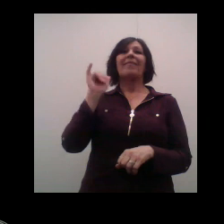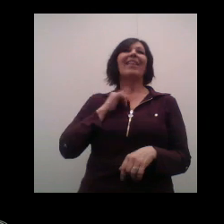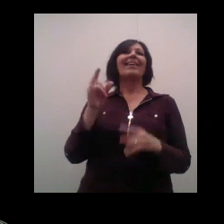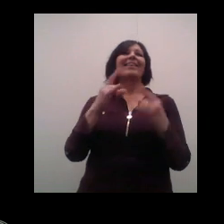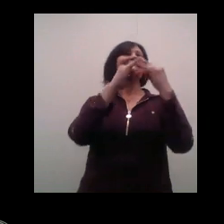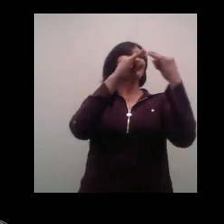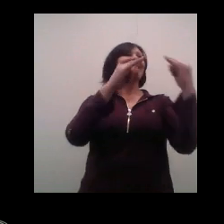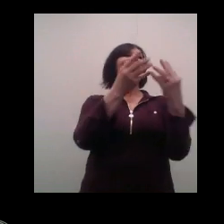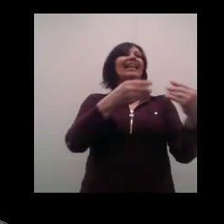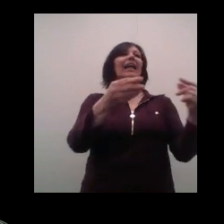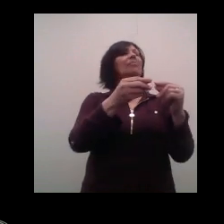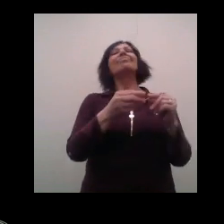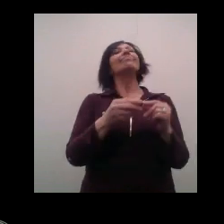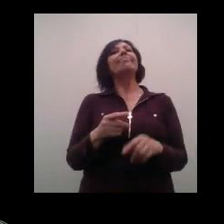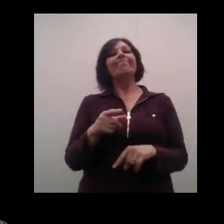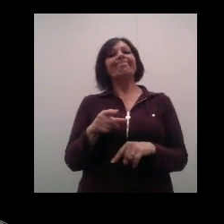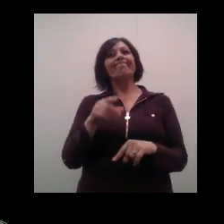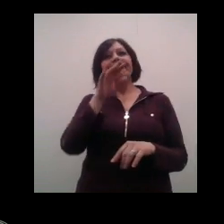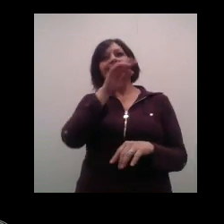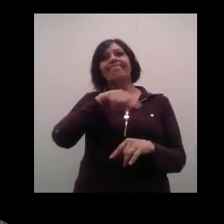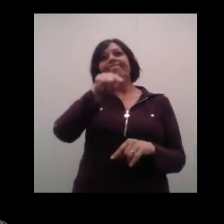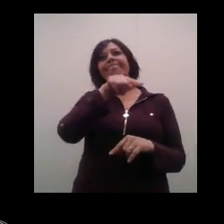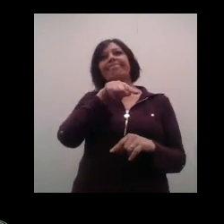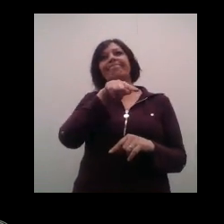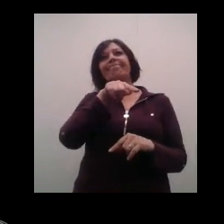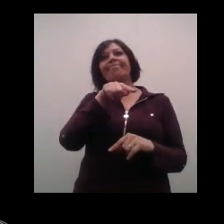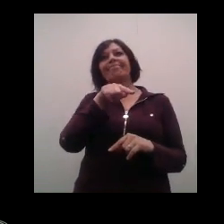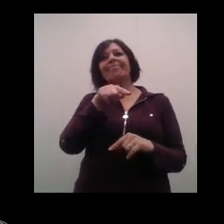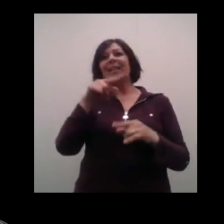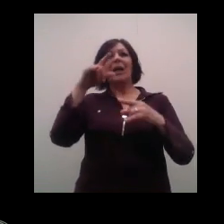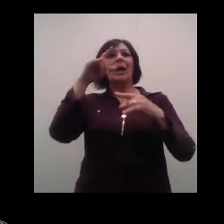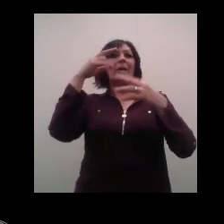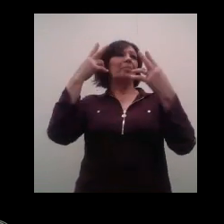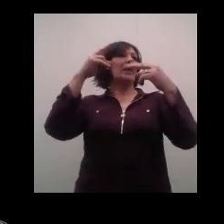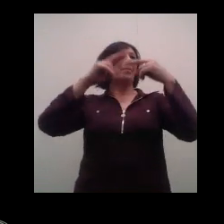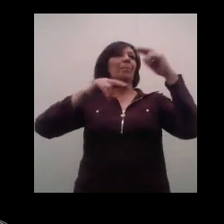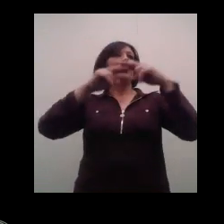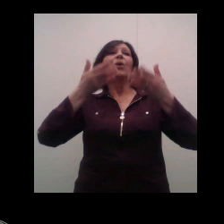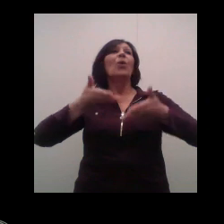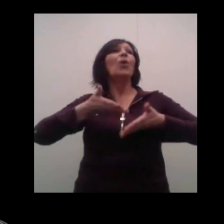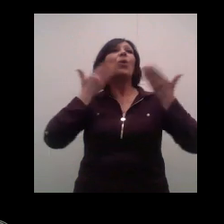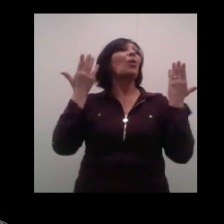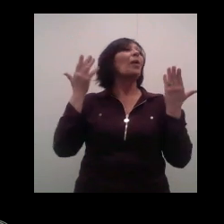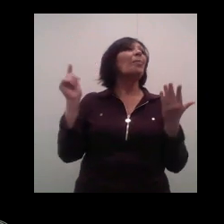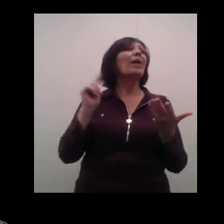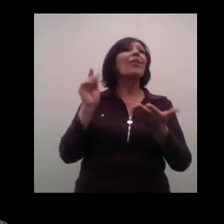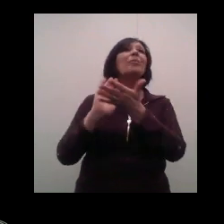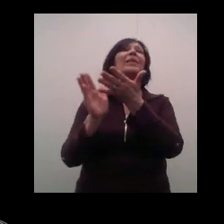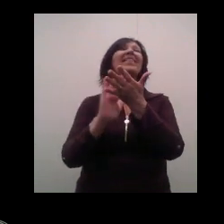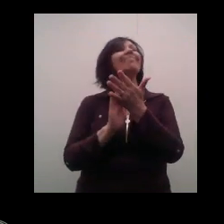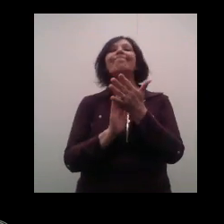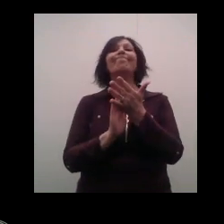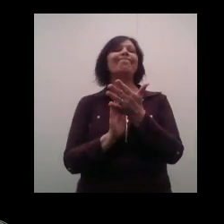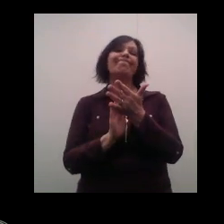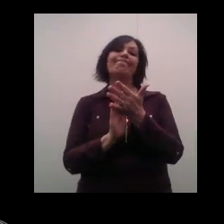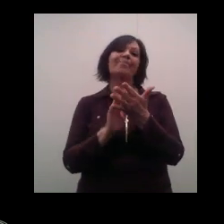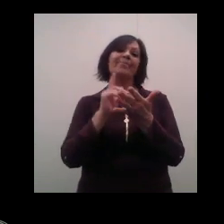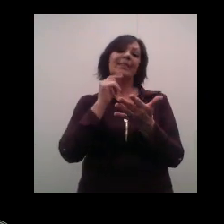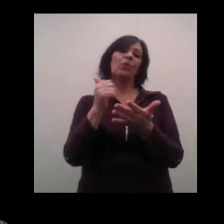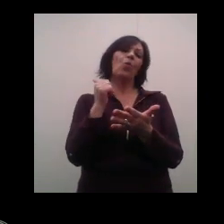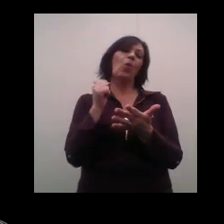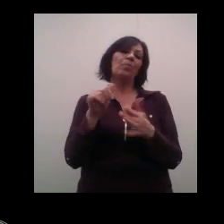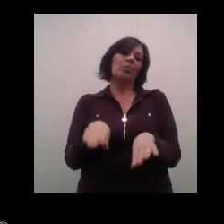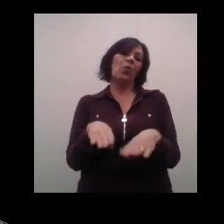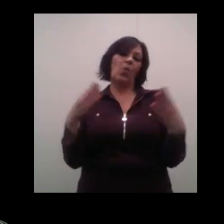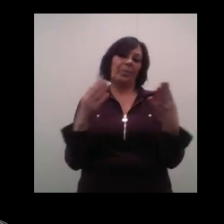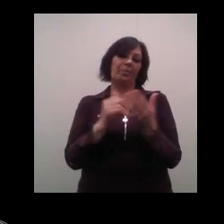tent camping area, those or a building that does not have a bathroom that can be cleaned, self-cleaned, those would